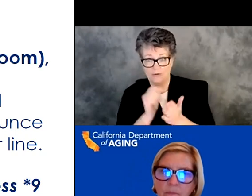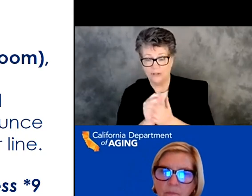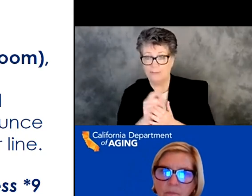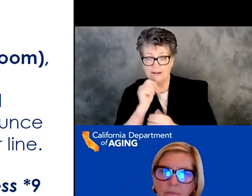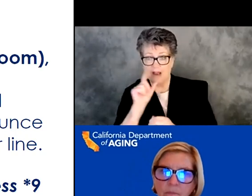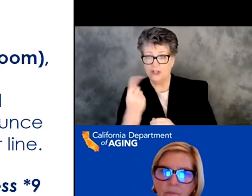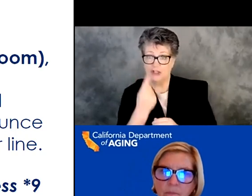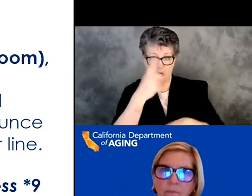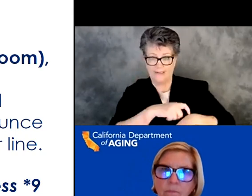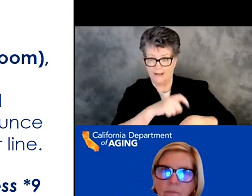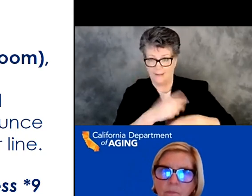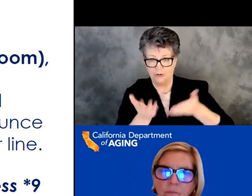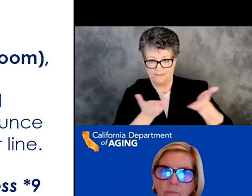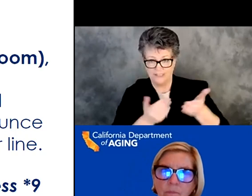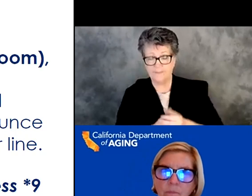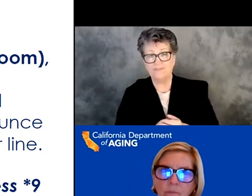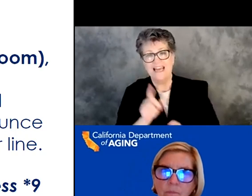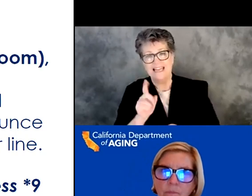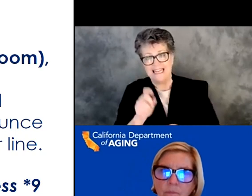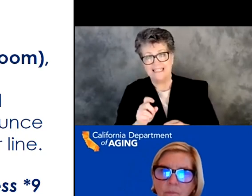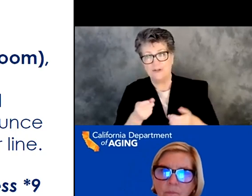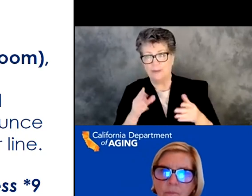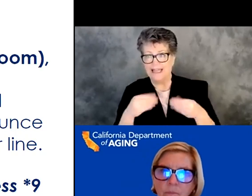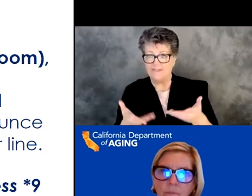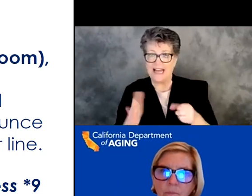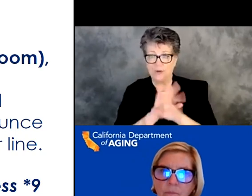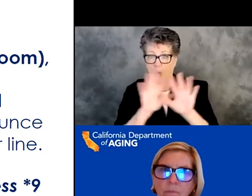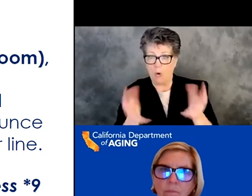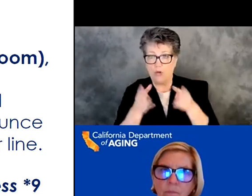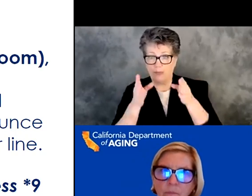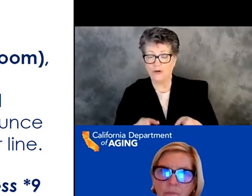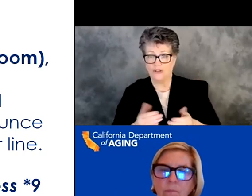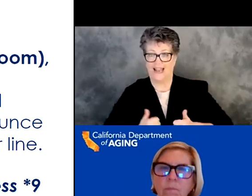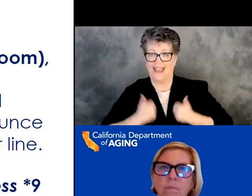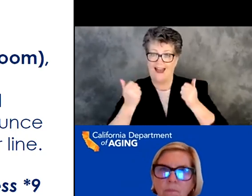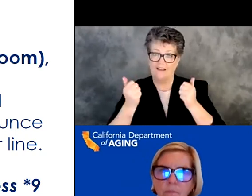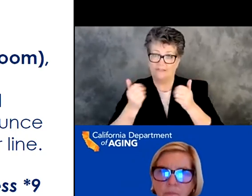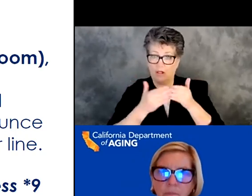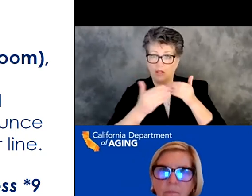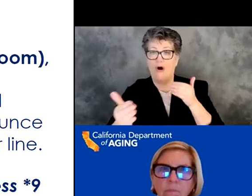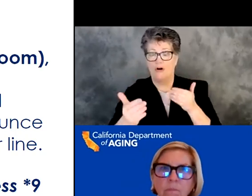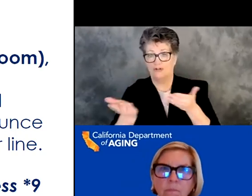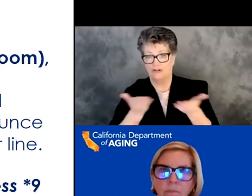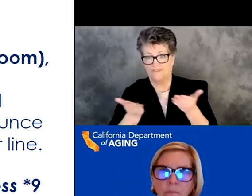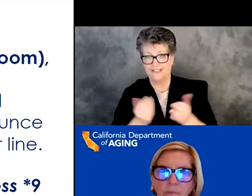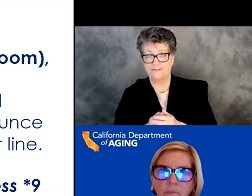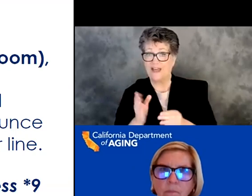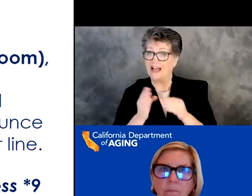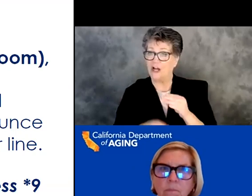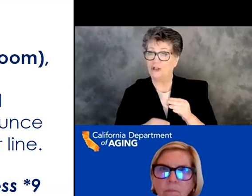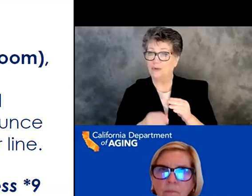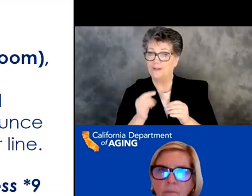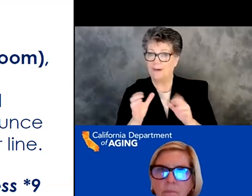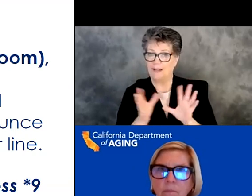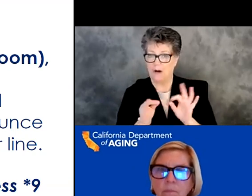just one time. It needs to be given as a whole person, lifelong. And that concludes the public